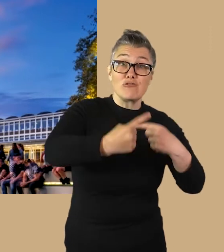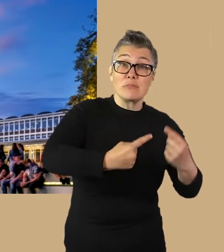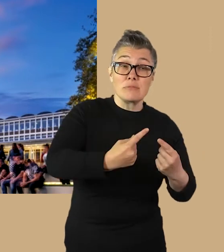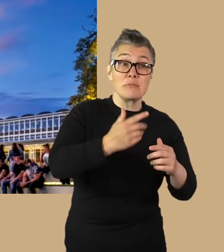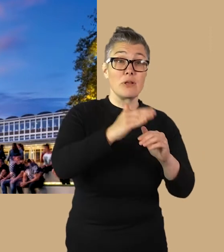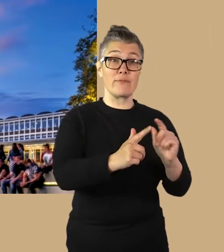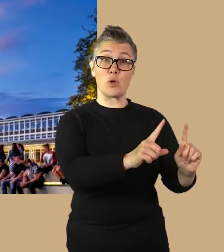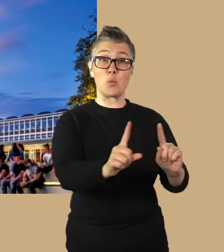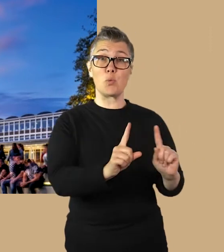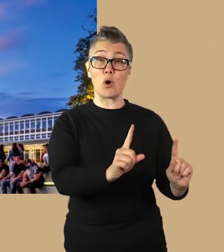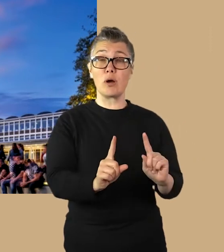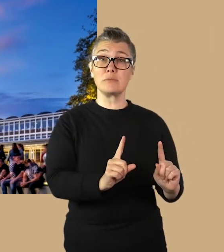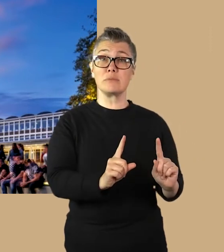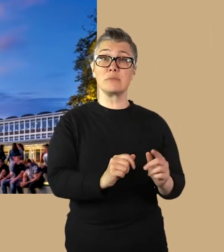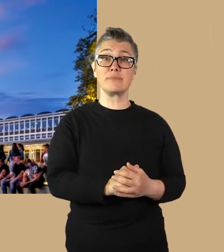what